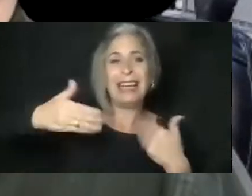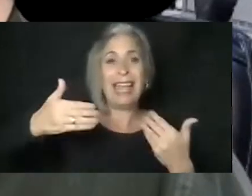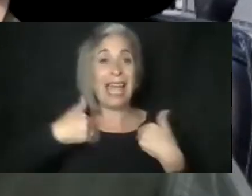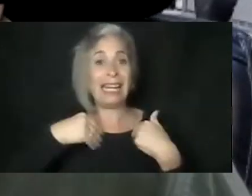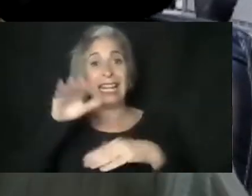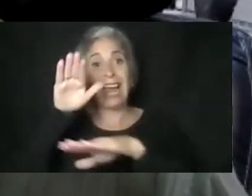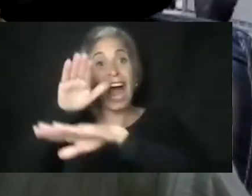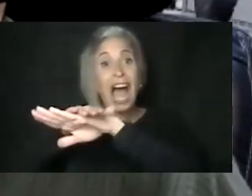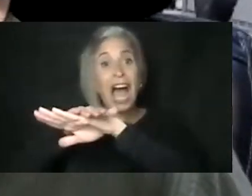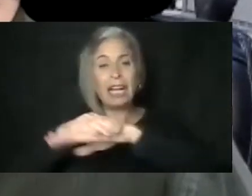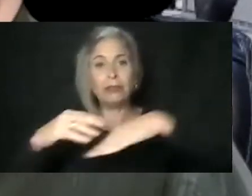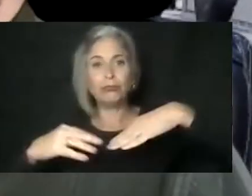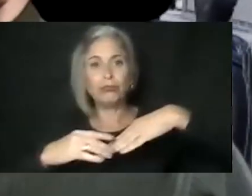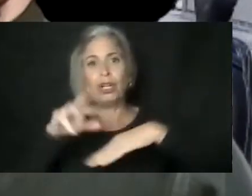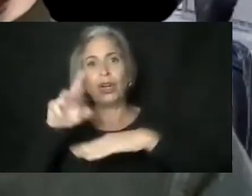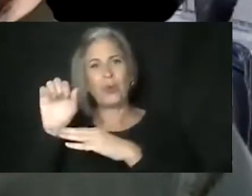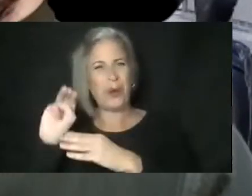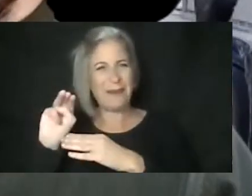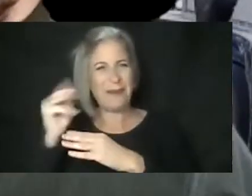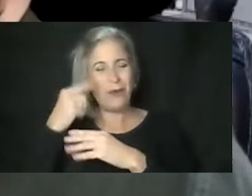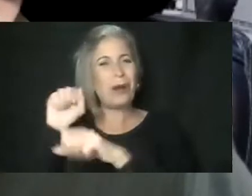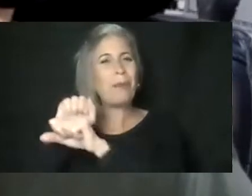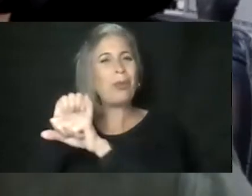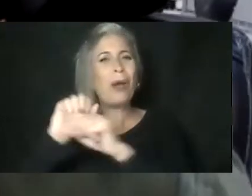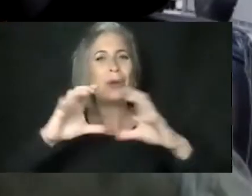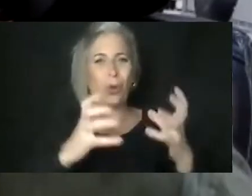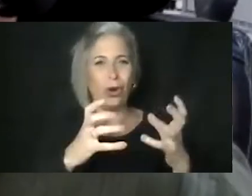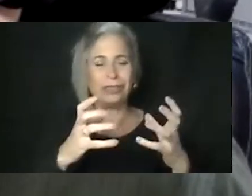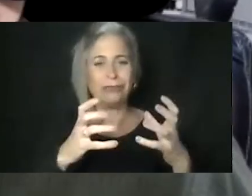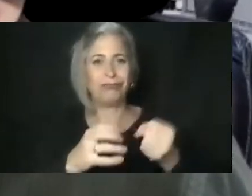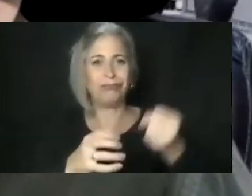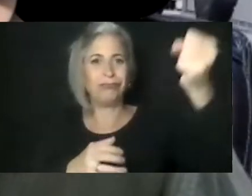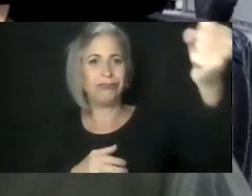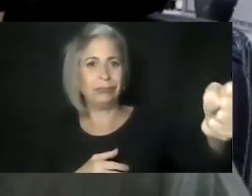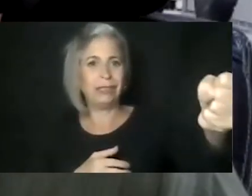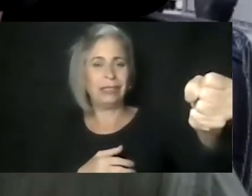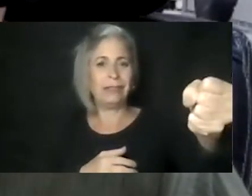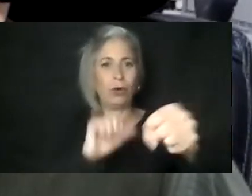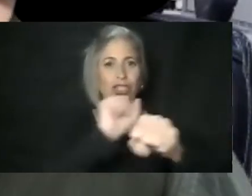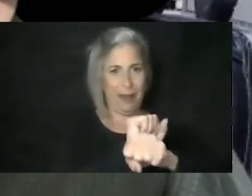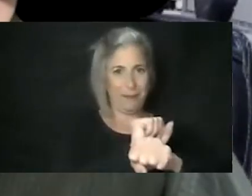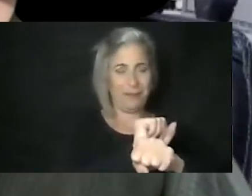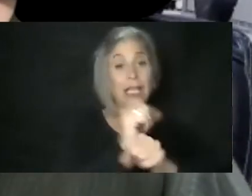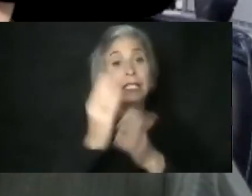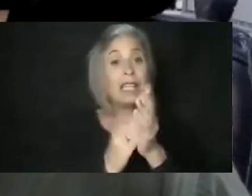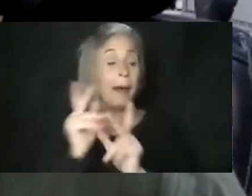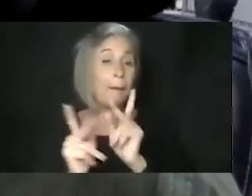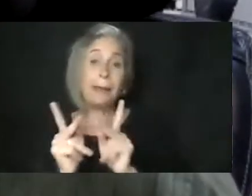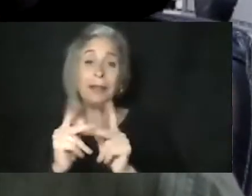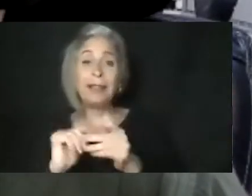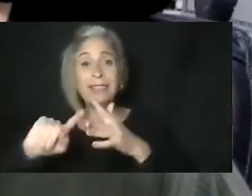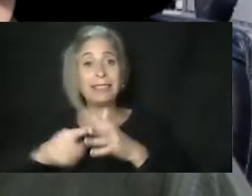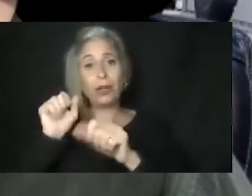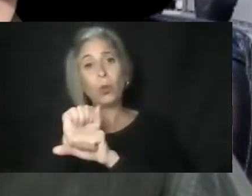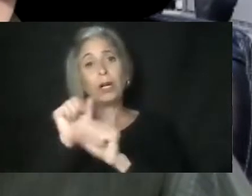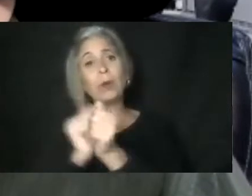into kind of the employment world, getting them into that employment. We've had some folks who have started working